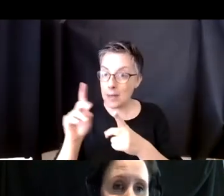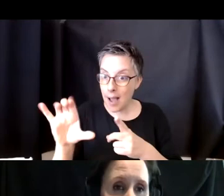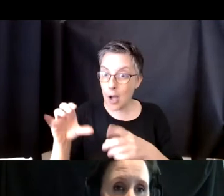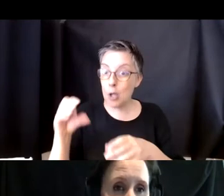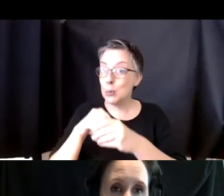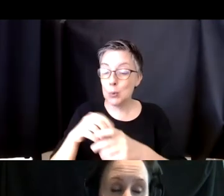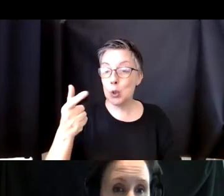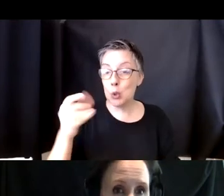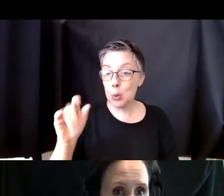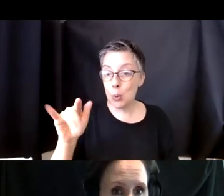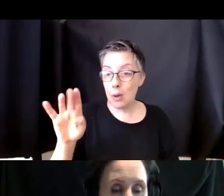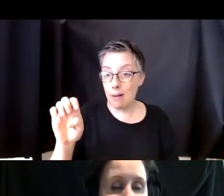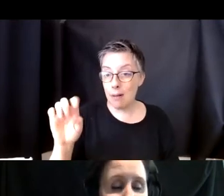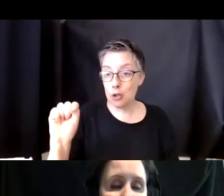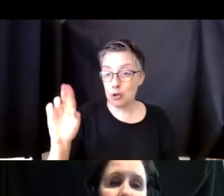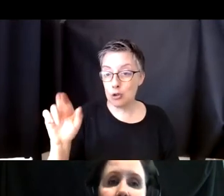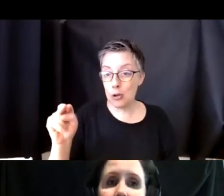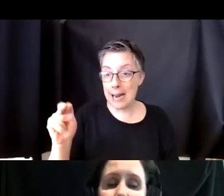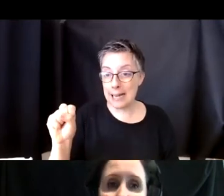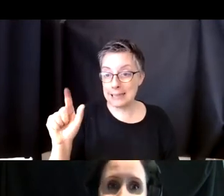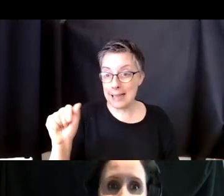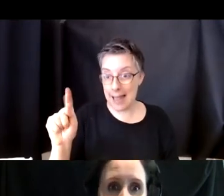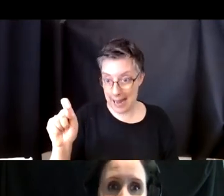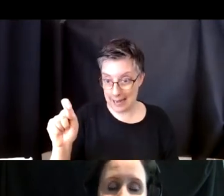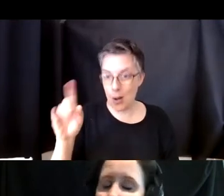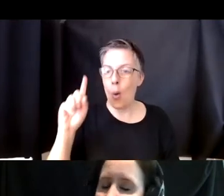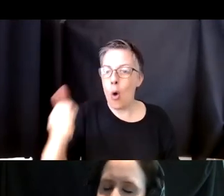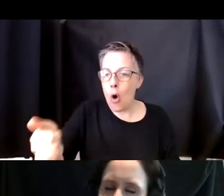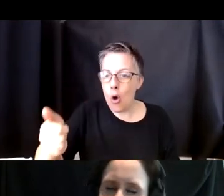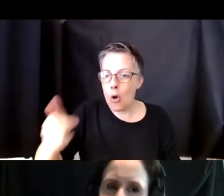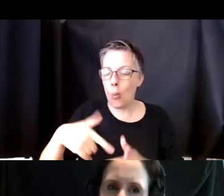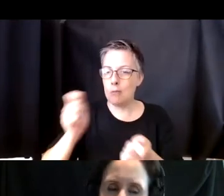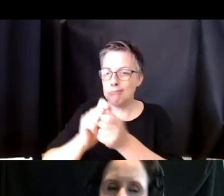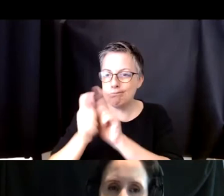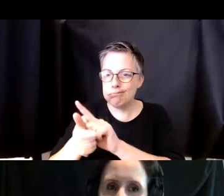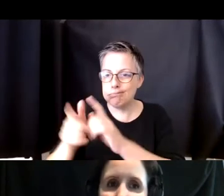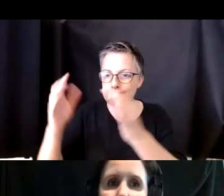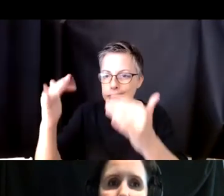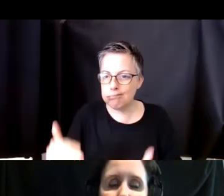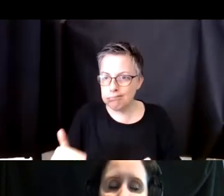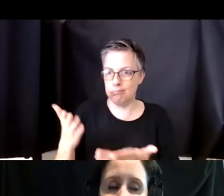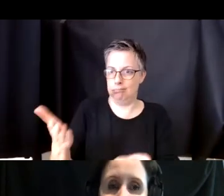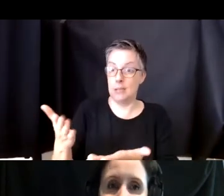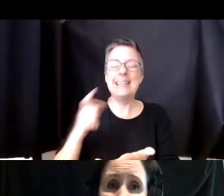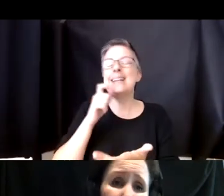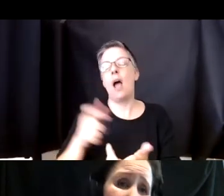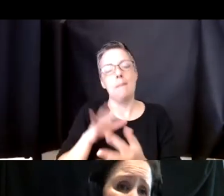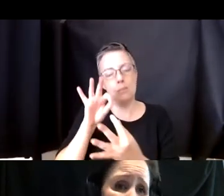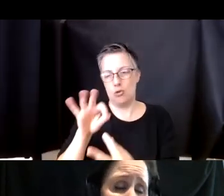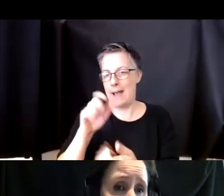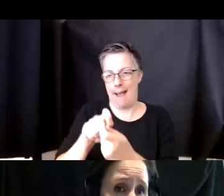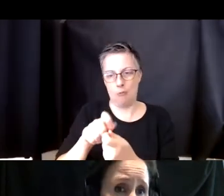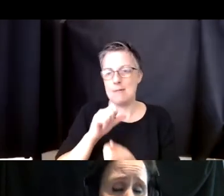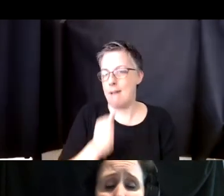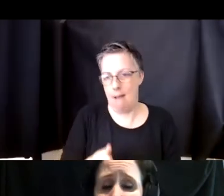Google Translate, and Google Translate will translate the entire document. It's not going to be a perfect, accurate translation, but it is